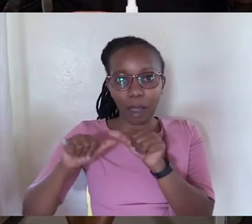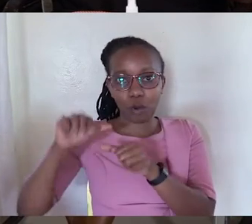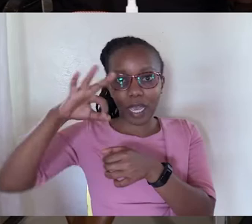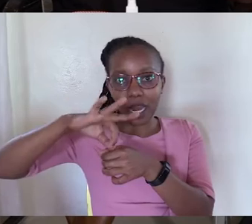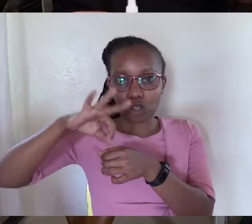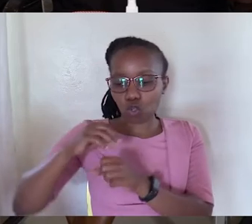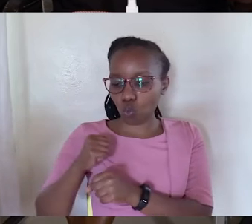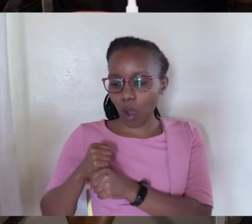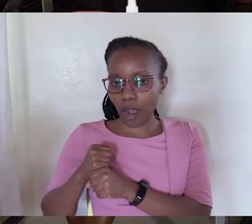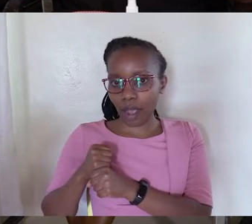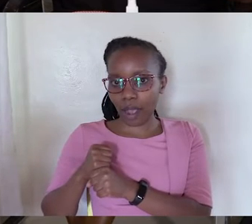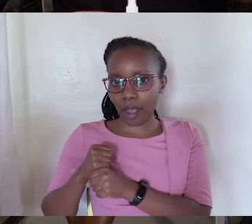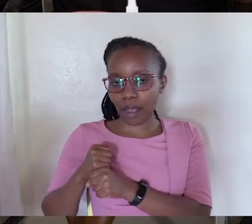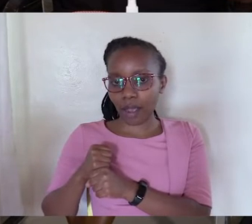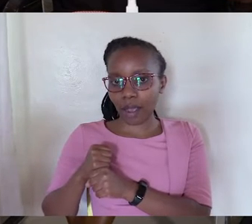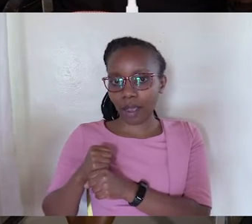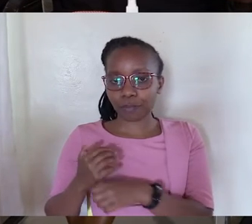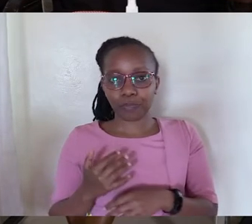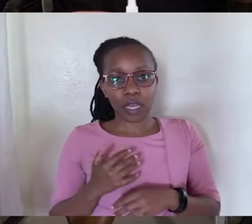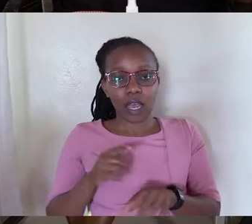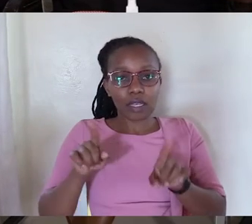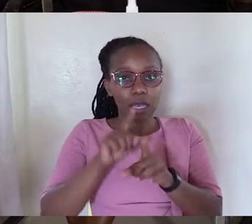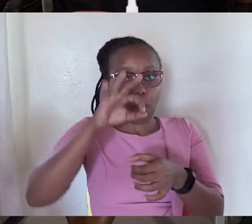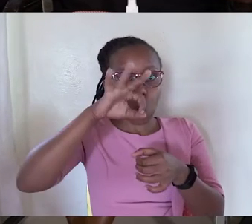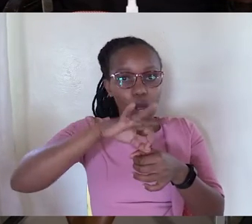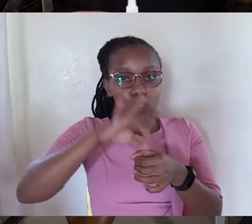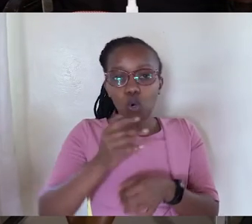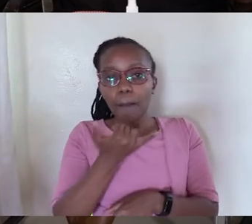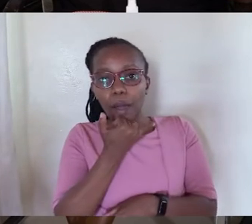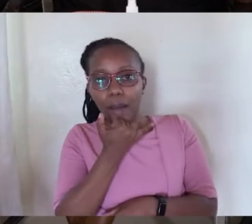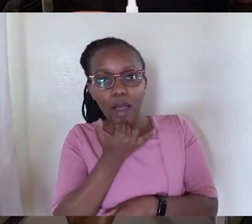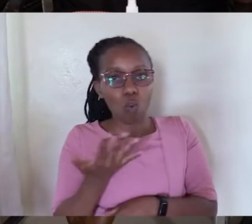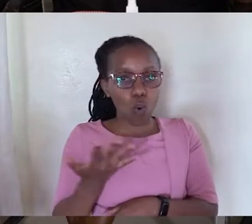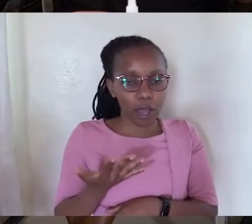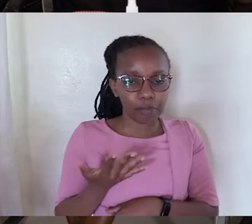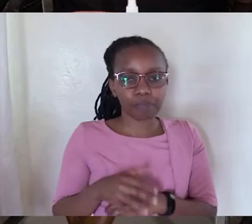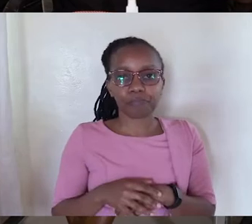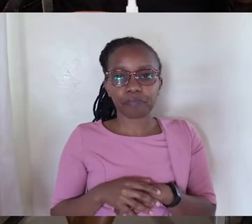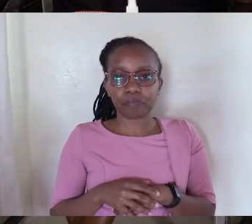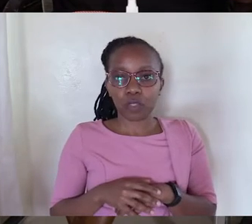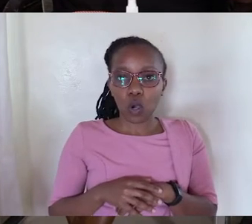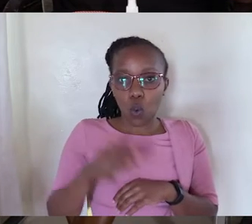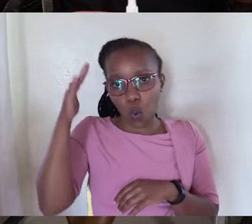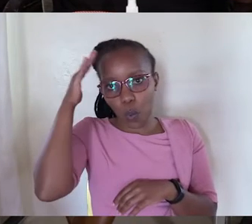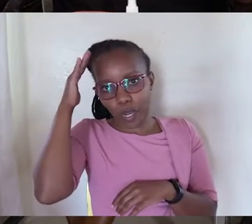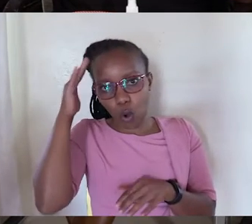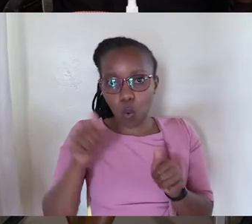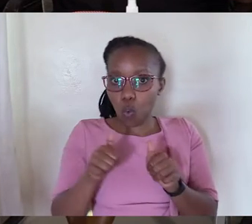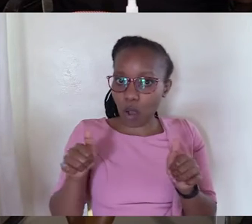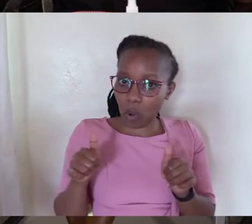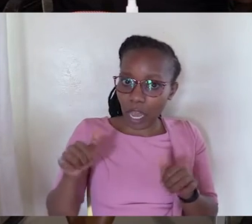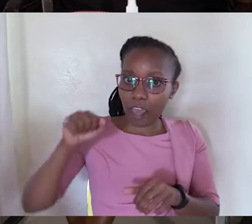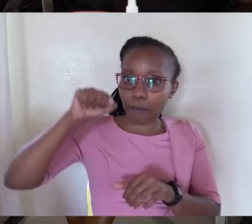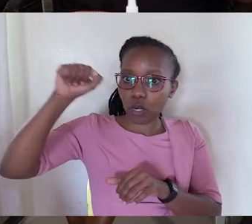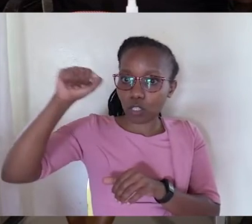election operations and election offenses, so that we all know that if a